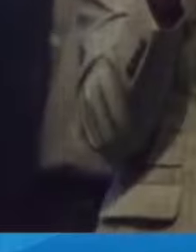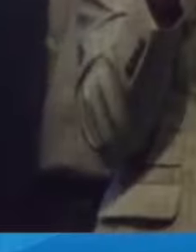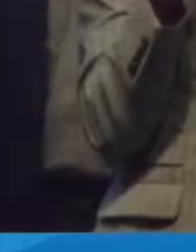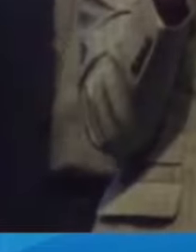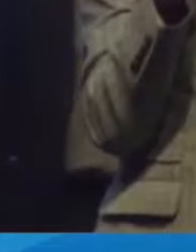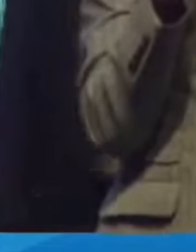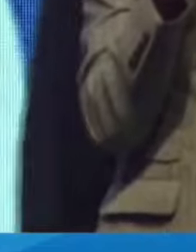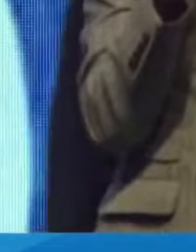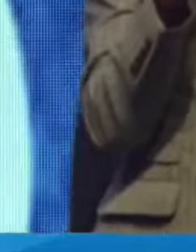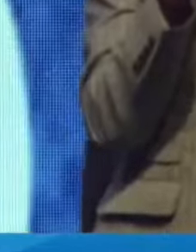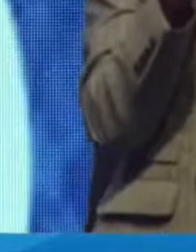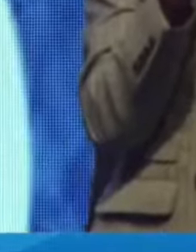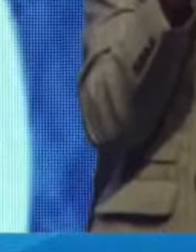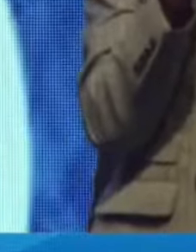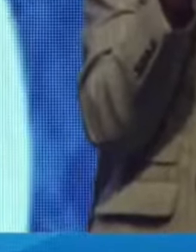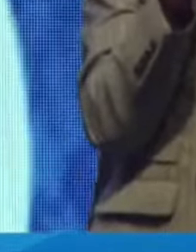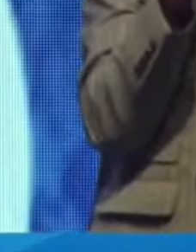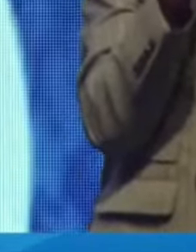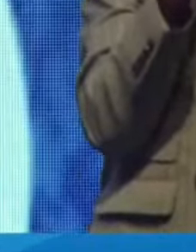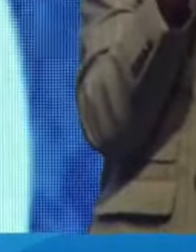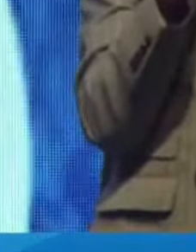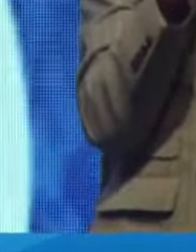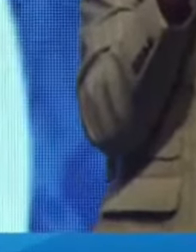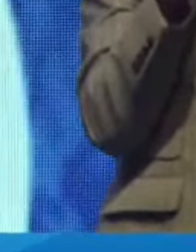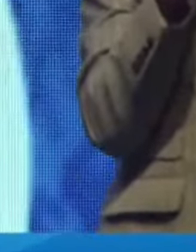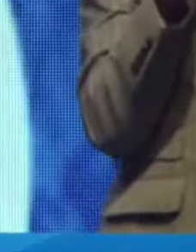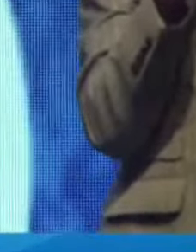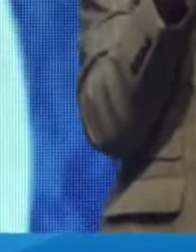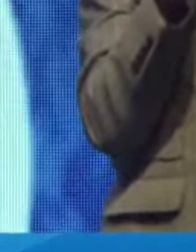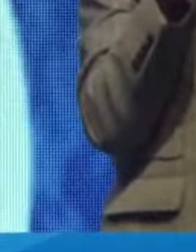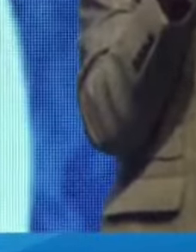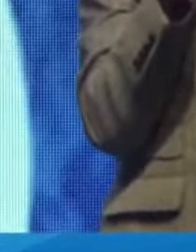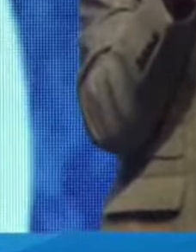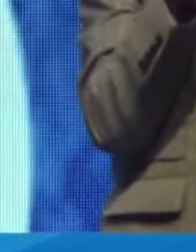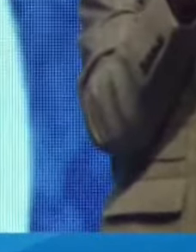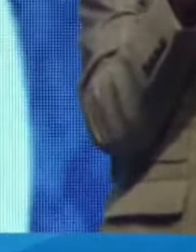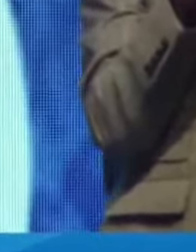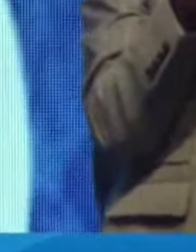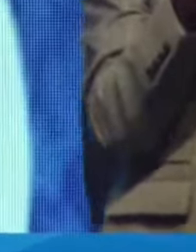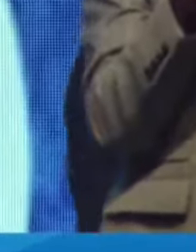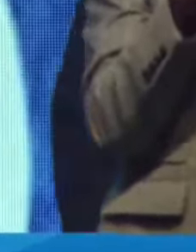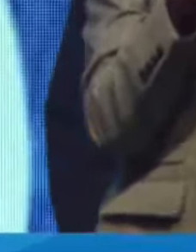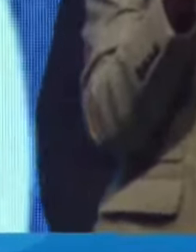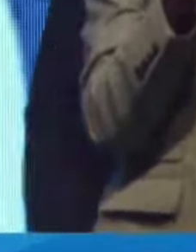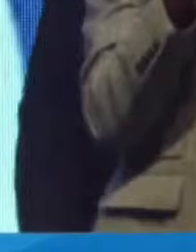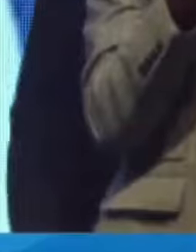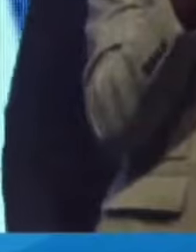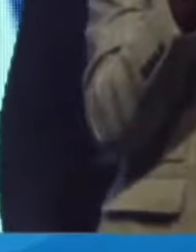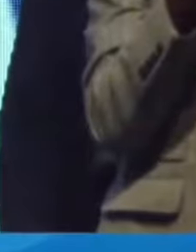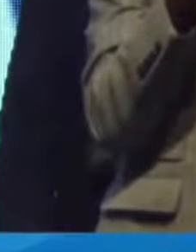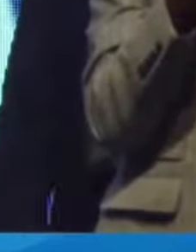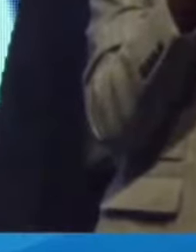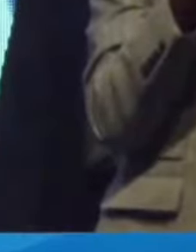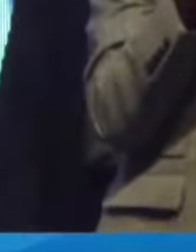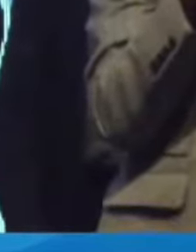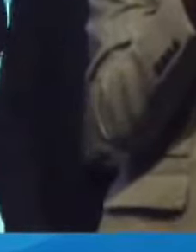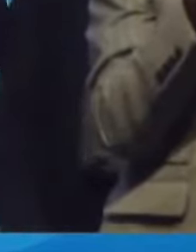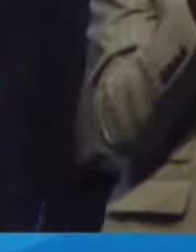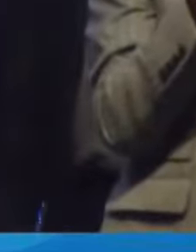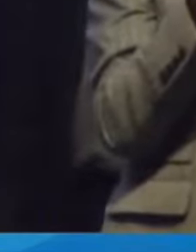time to give so go back to your seats and prepare your